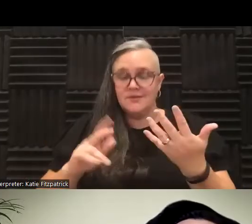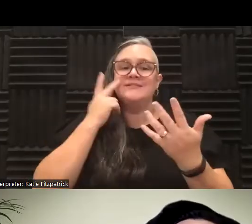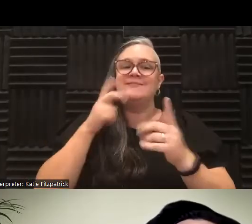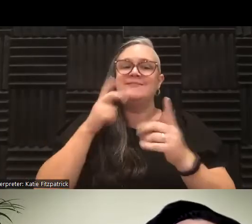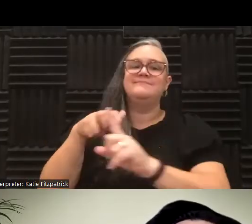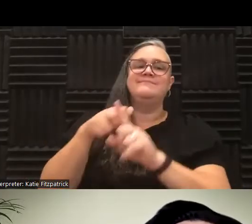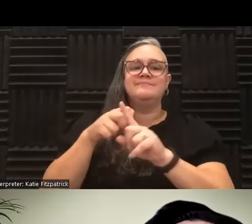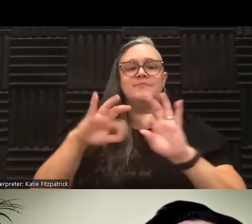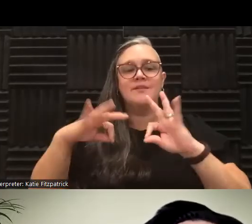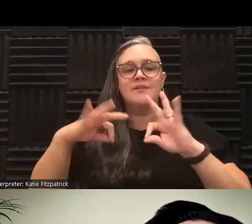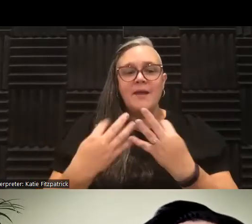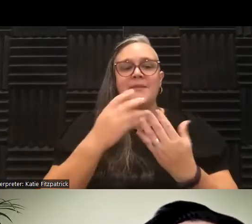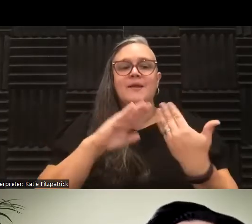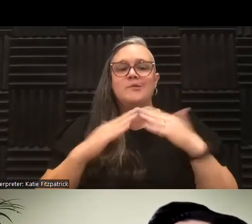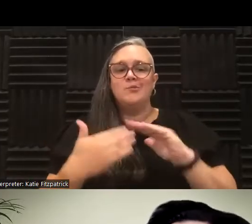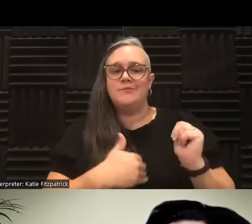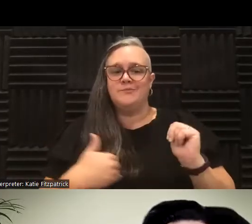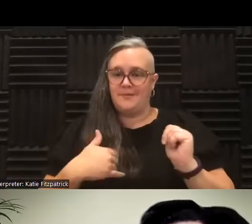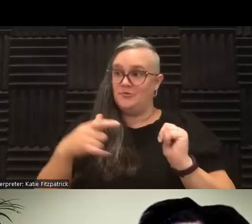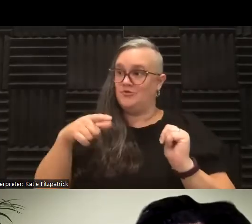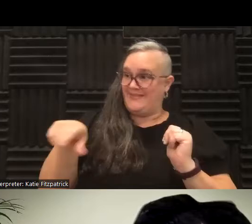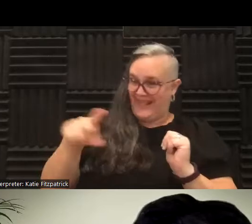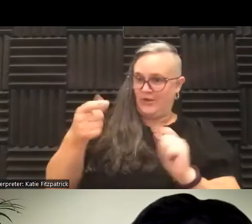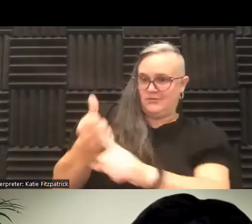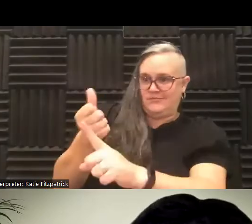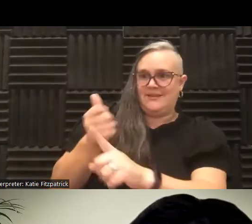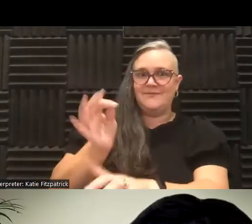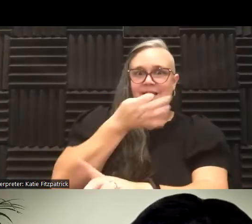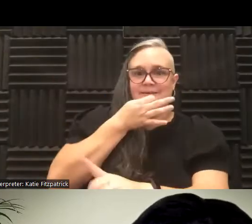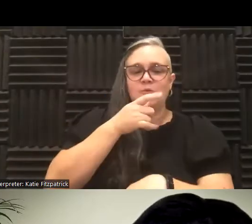members as experts to advise and provide recommendations.